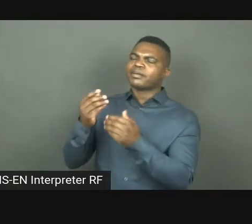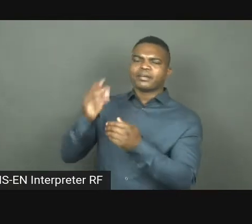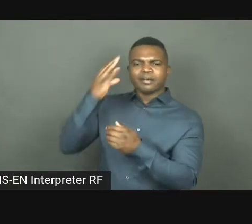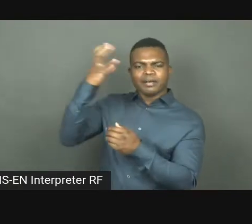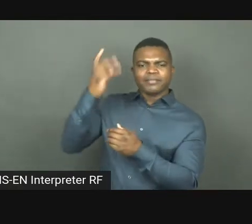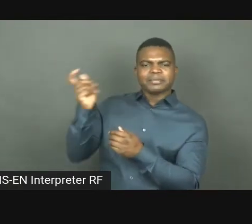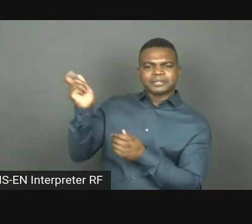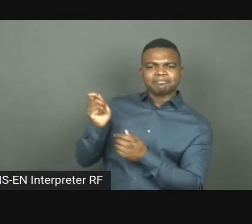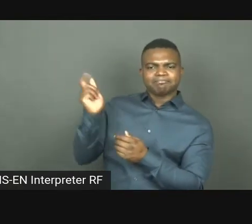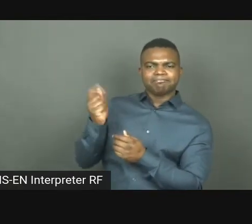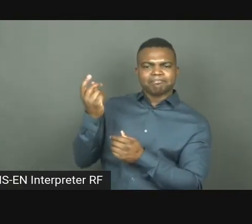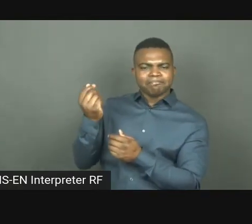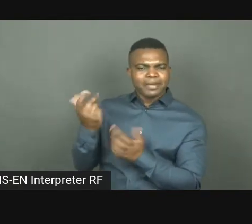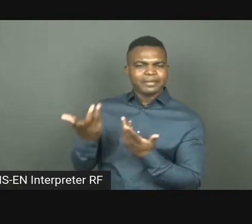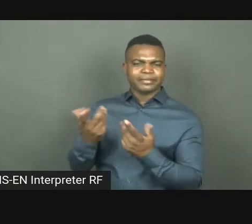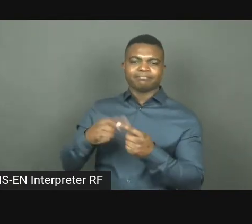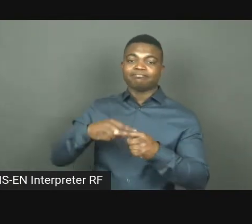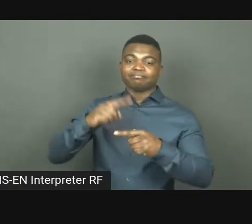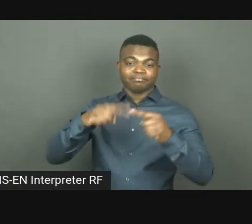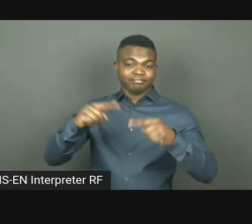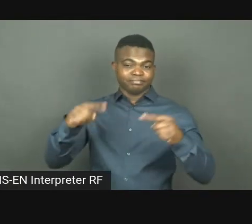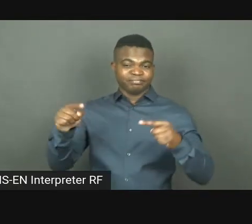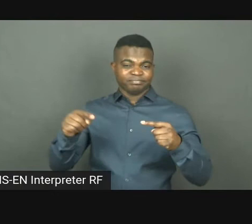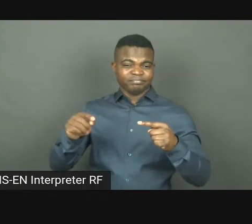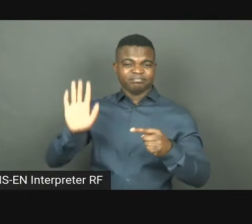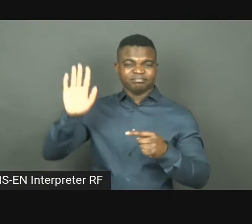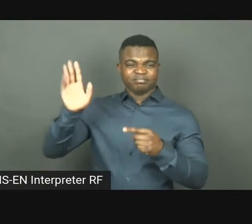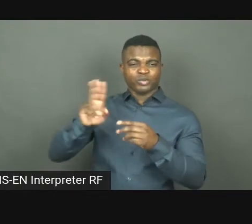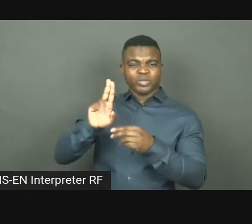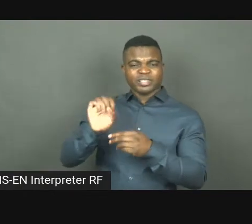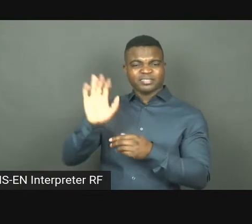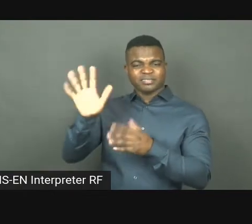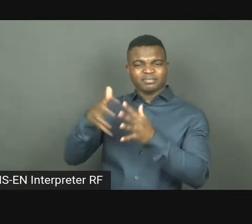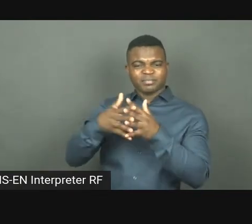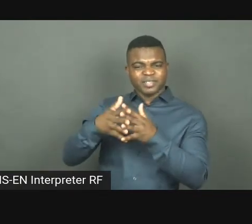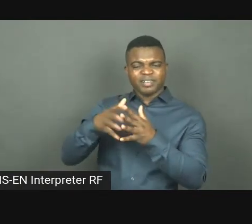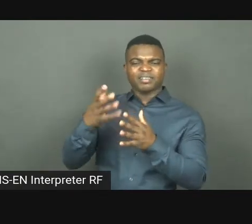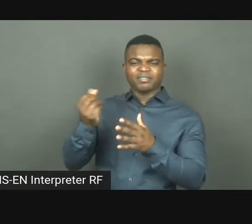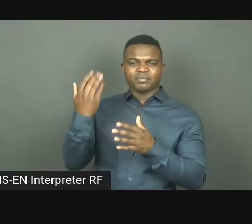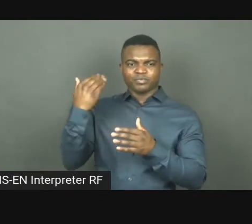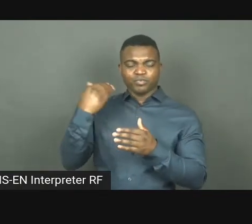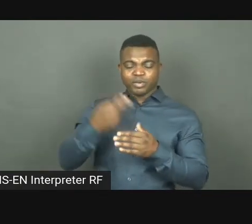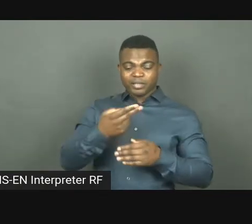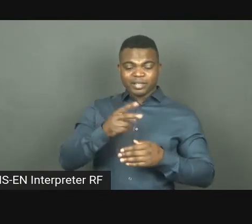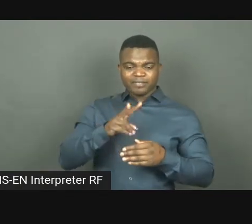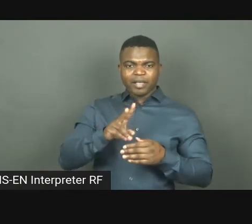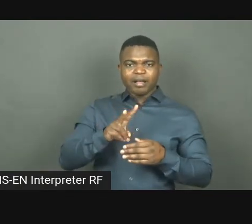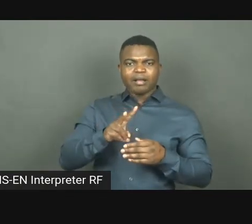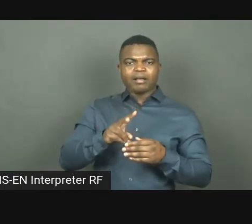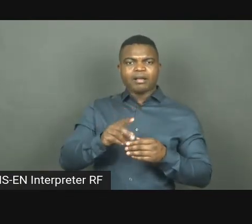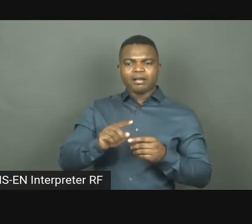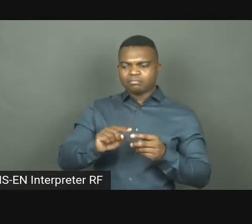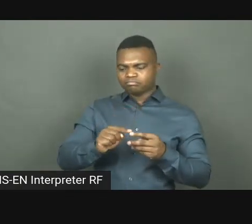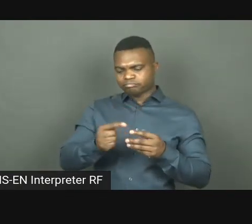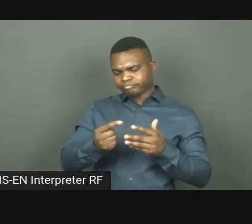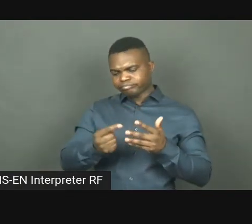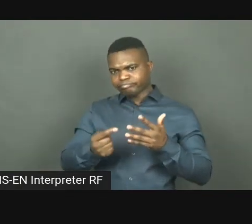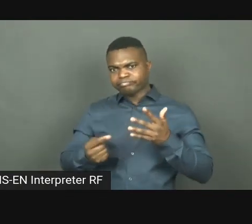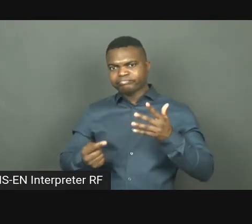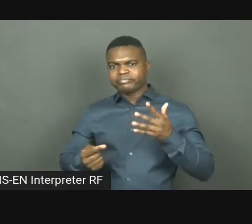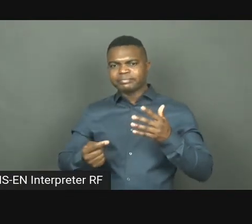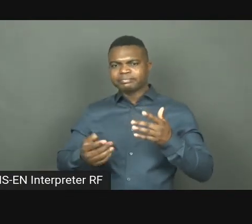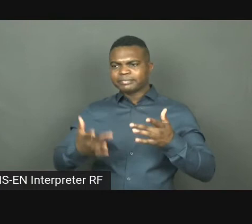a coordinated response and a holistic response in their own communities. As combination therapy became